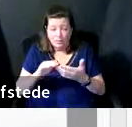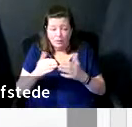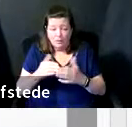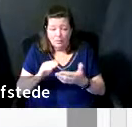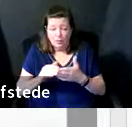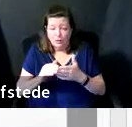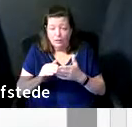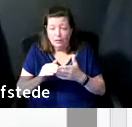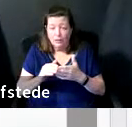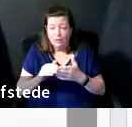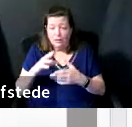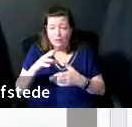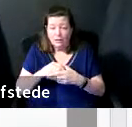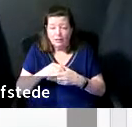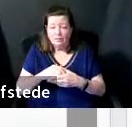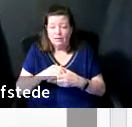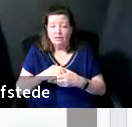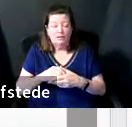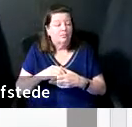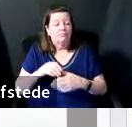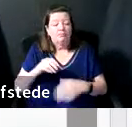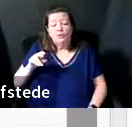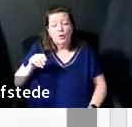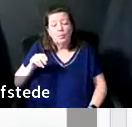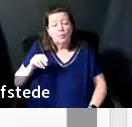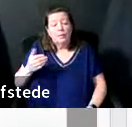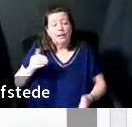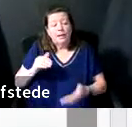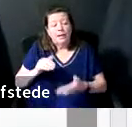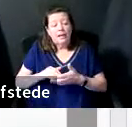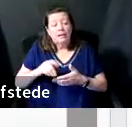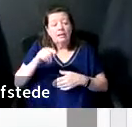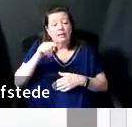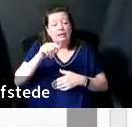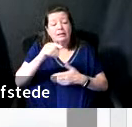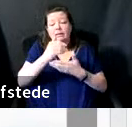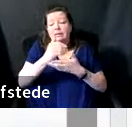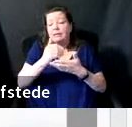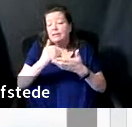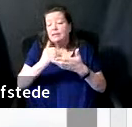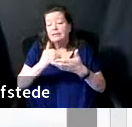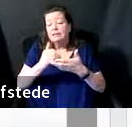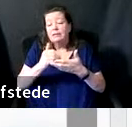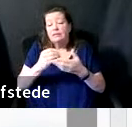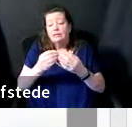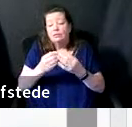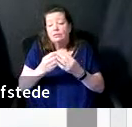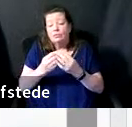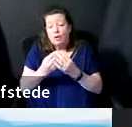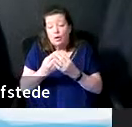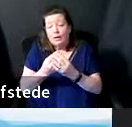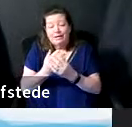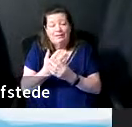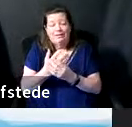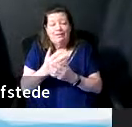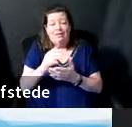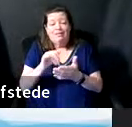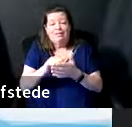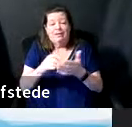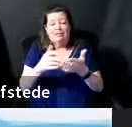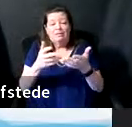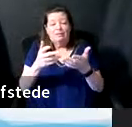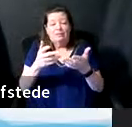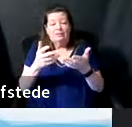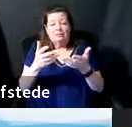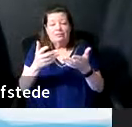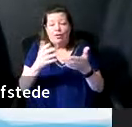CAG? Nope, just again, this list is just growing, and these are just the ones that we have confirmed thus far.